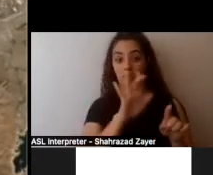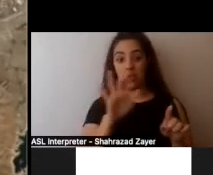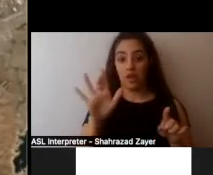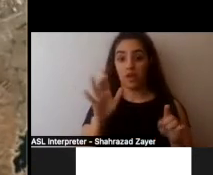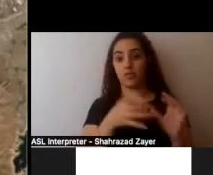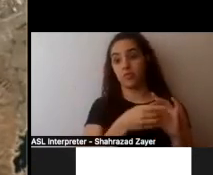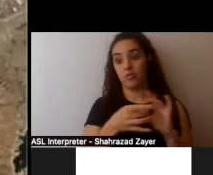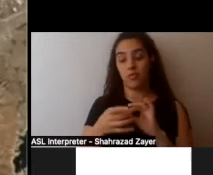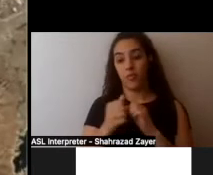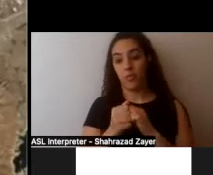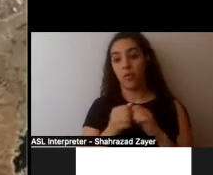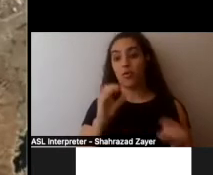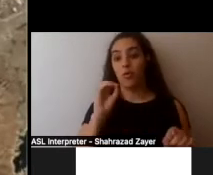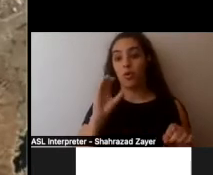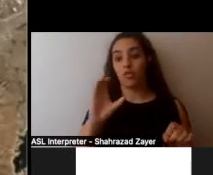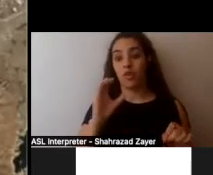Second Harvest.